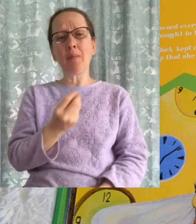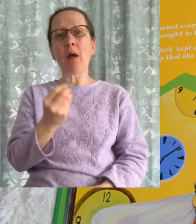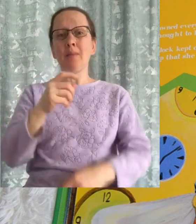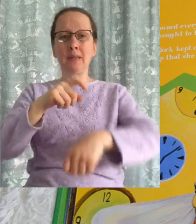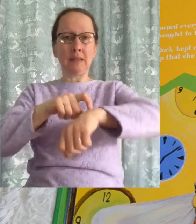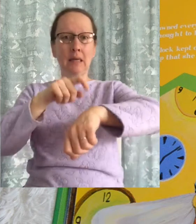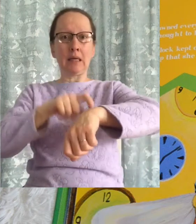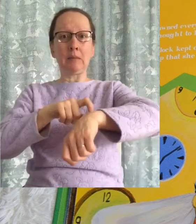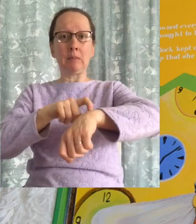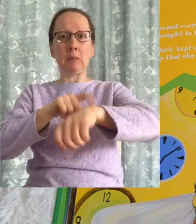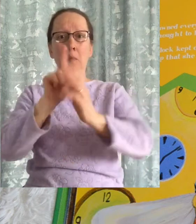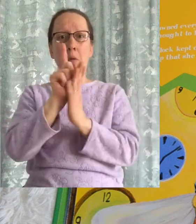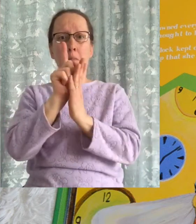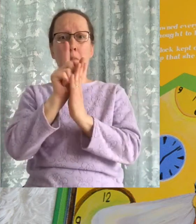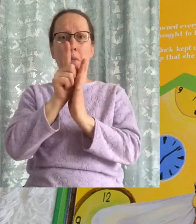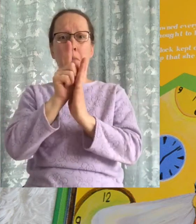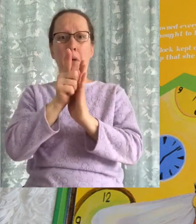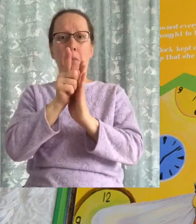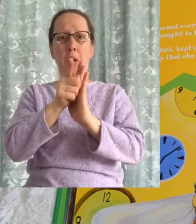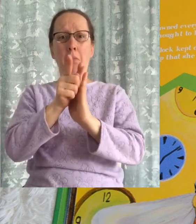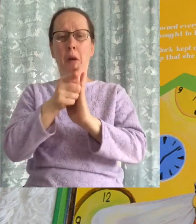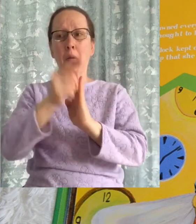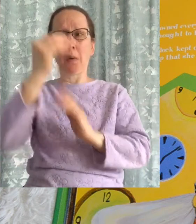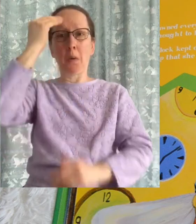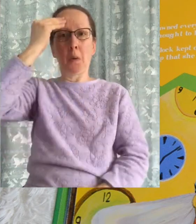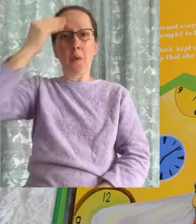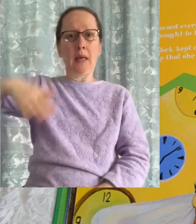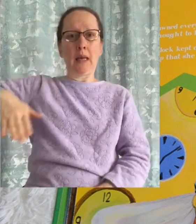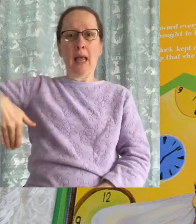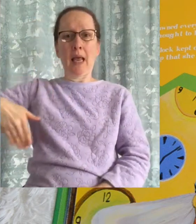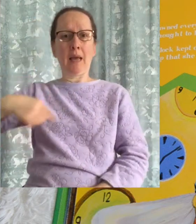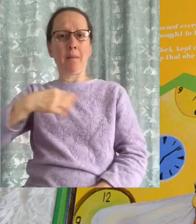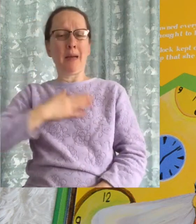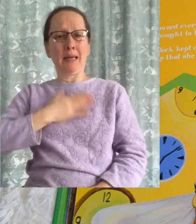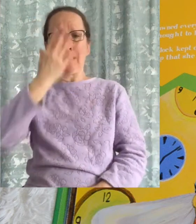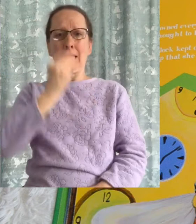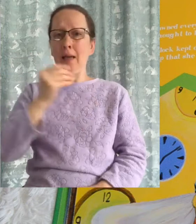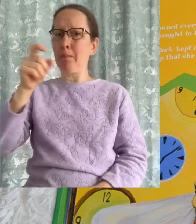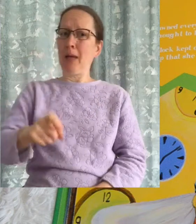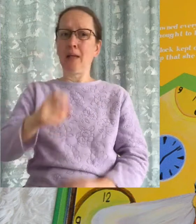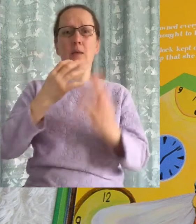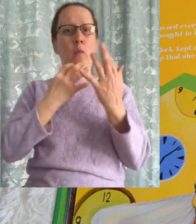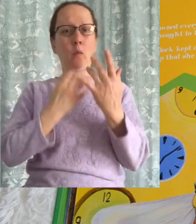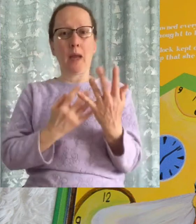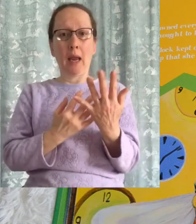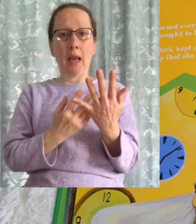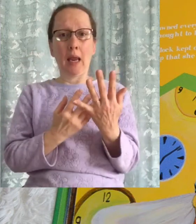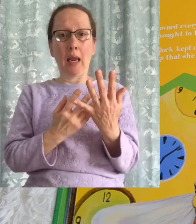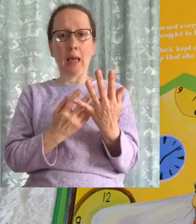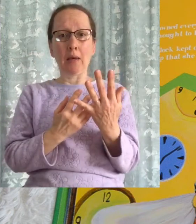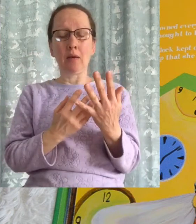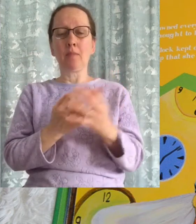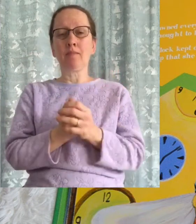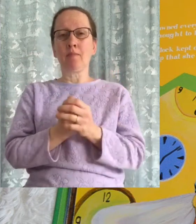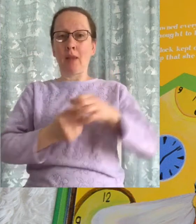nice. But the clock kept on ticking, and she knew it was late, but the nap that she needed would just have